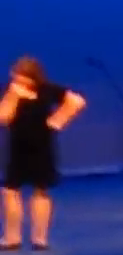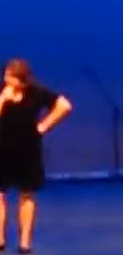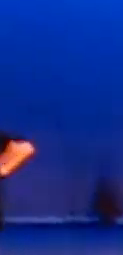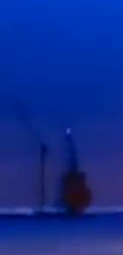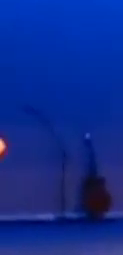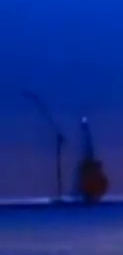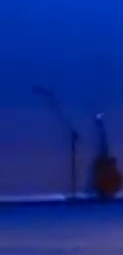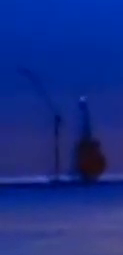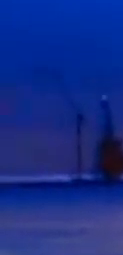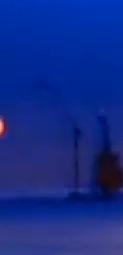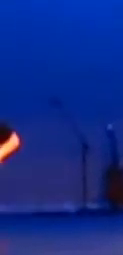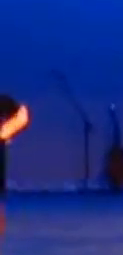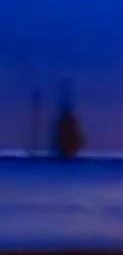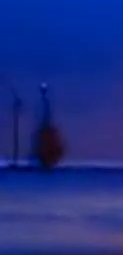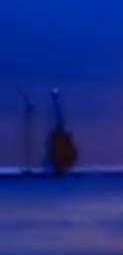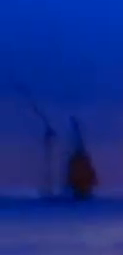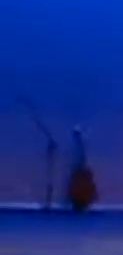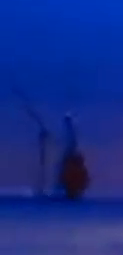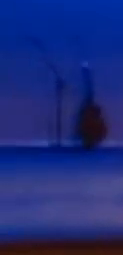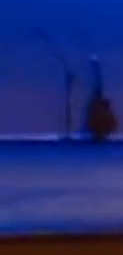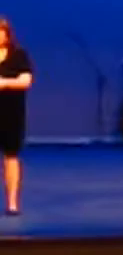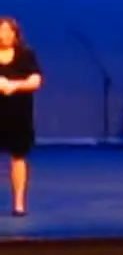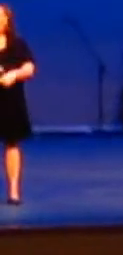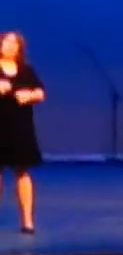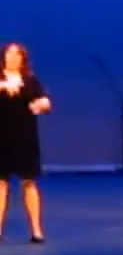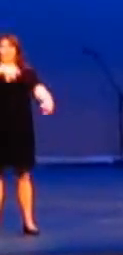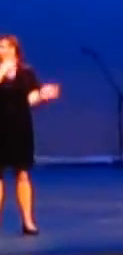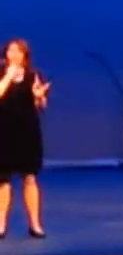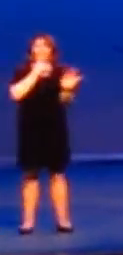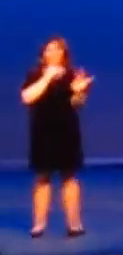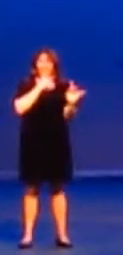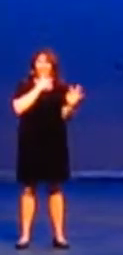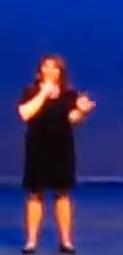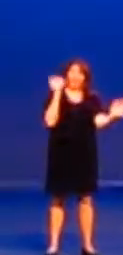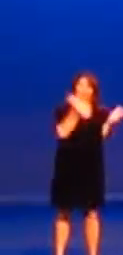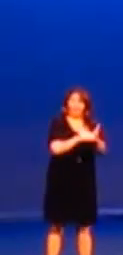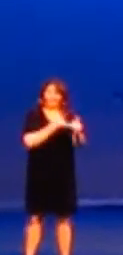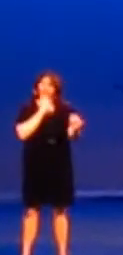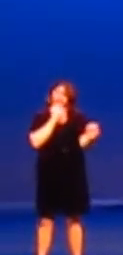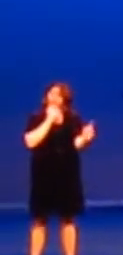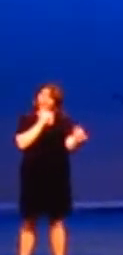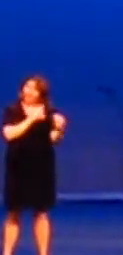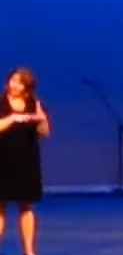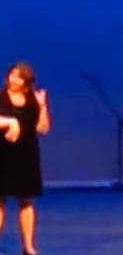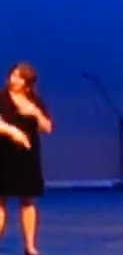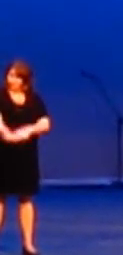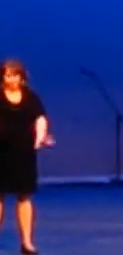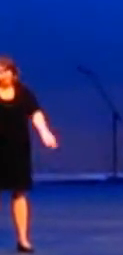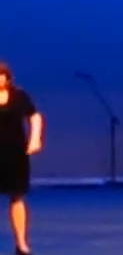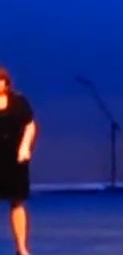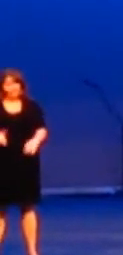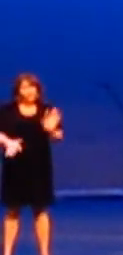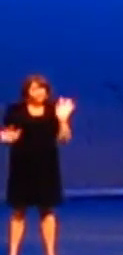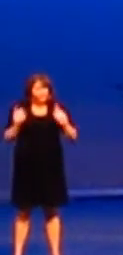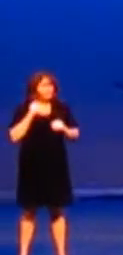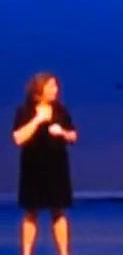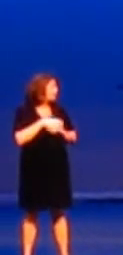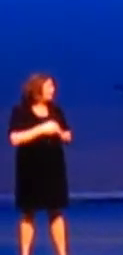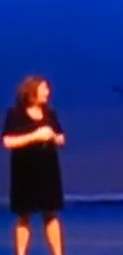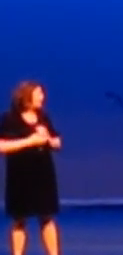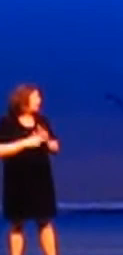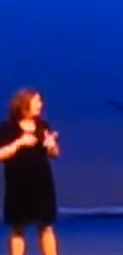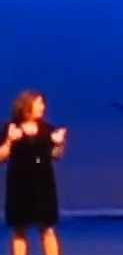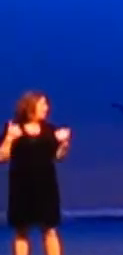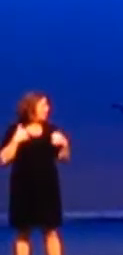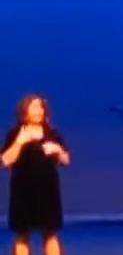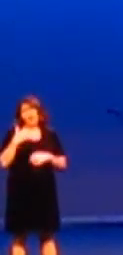I'm sorry, that's not correct. He pushed with his 2 good legs and tried to find a cozy spot to go back to his dreams. It was the same dream he had every night. His back legs worked, he was running and playing with his family, except he couldn't